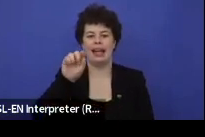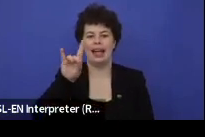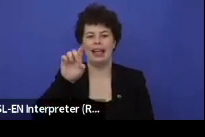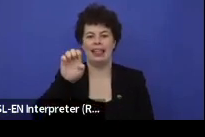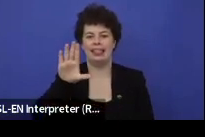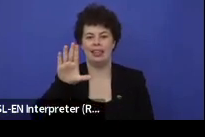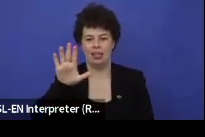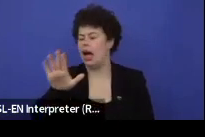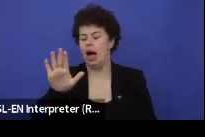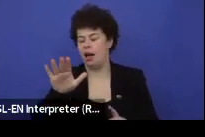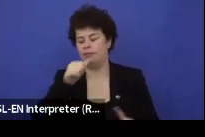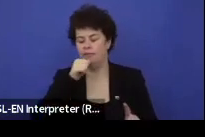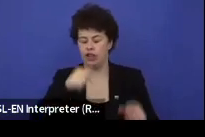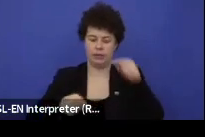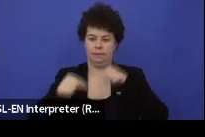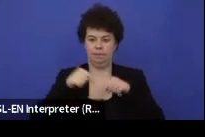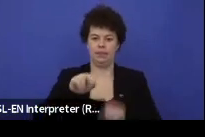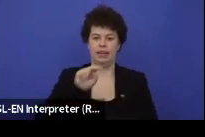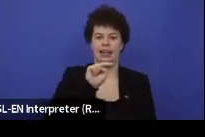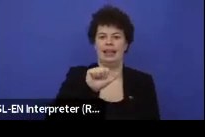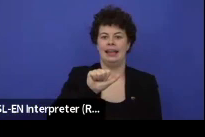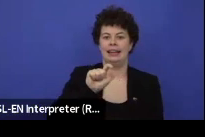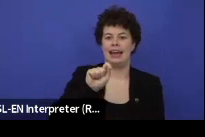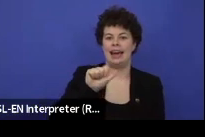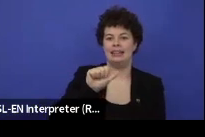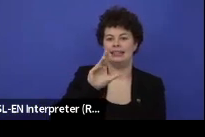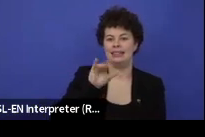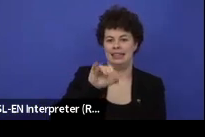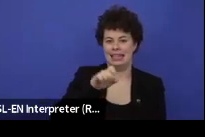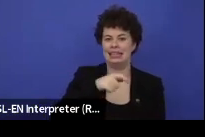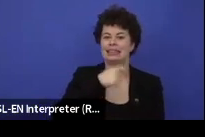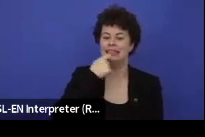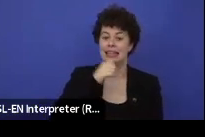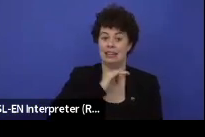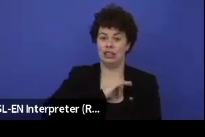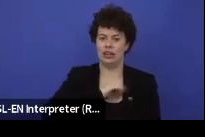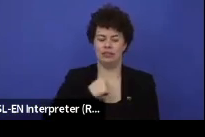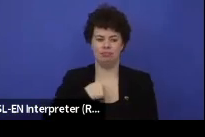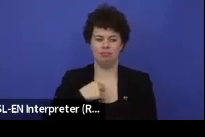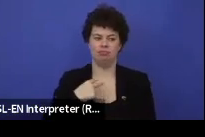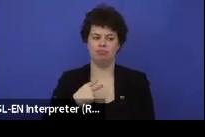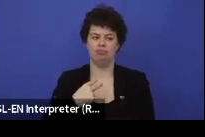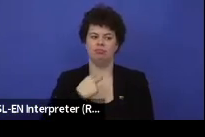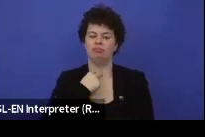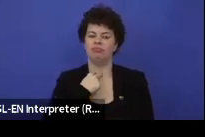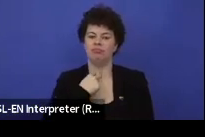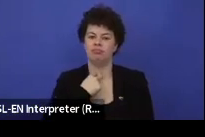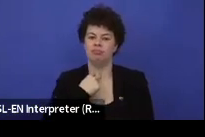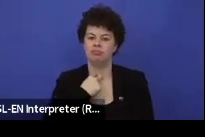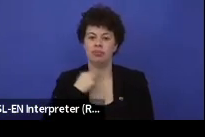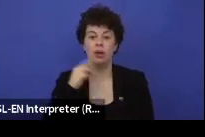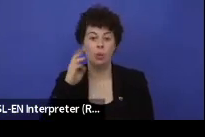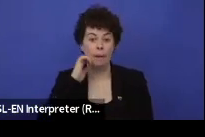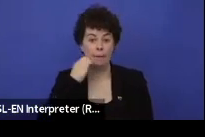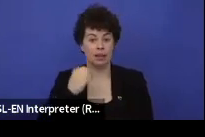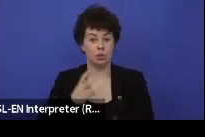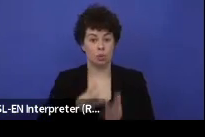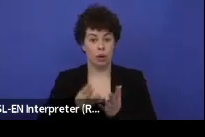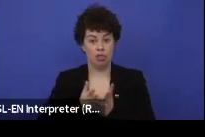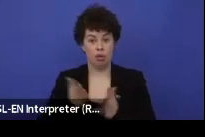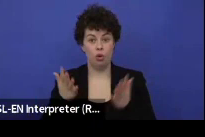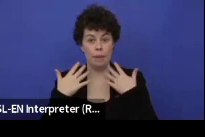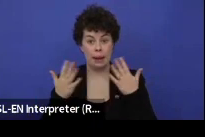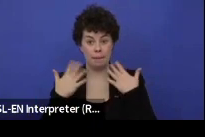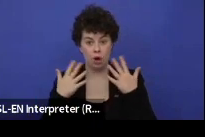so Natalie was saying, you know, she was really disappointed because at the time that she'd gone through a menopause, she was